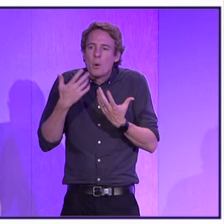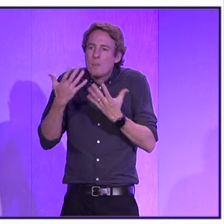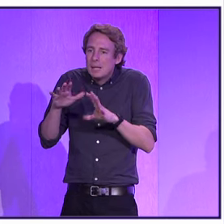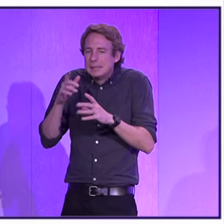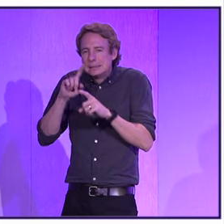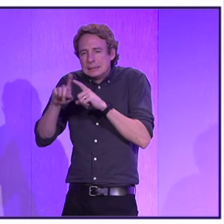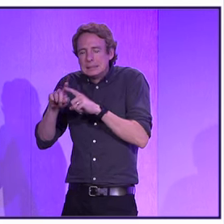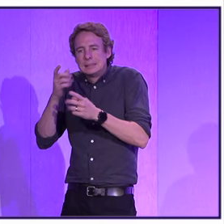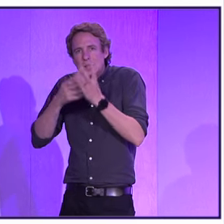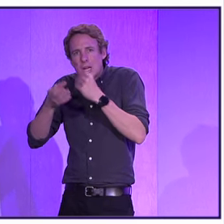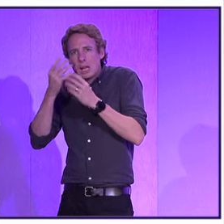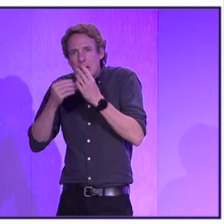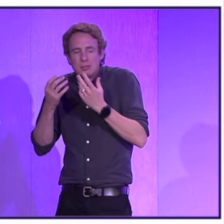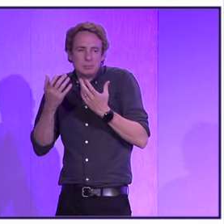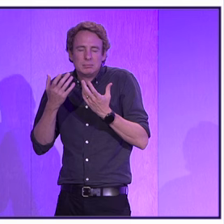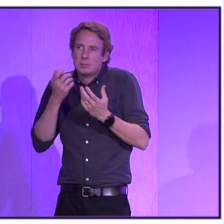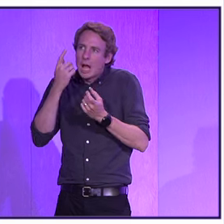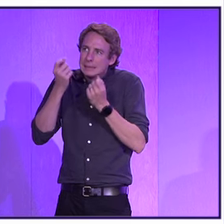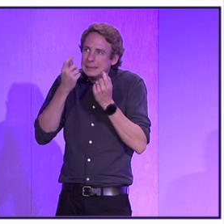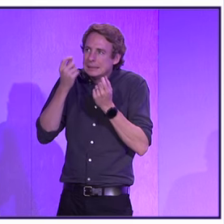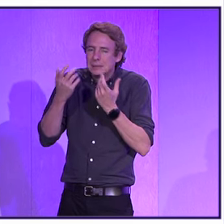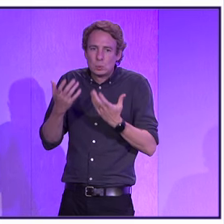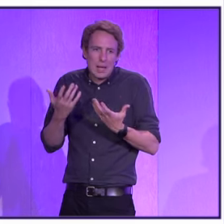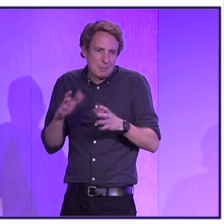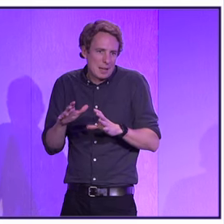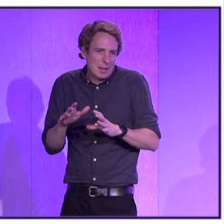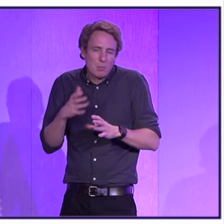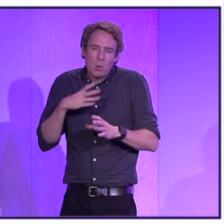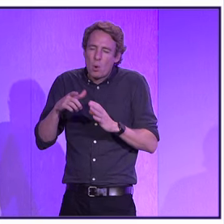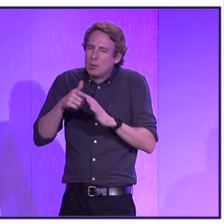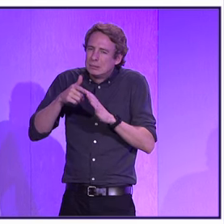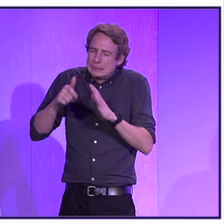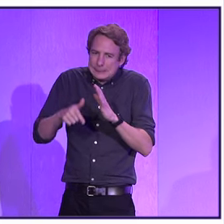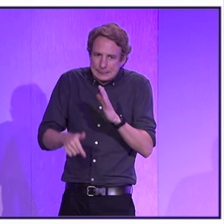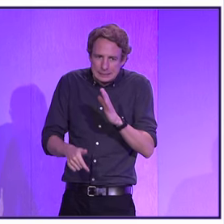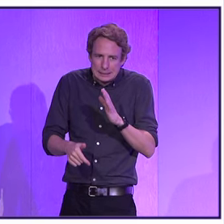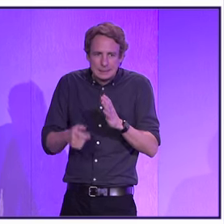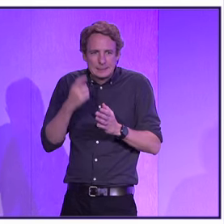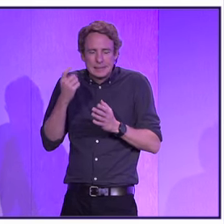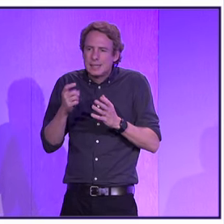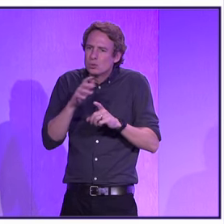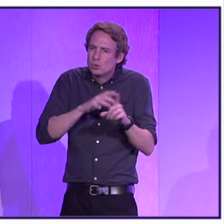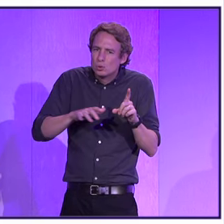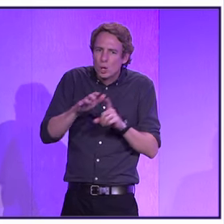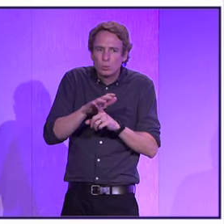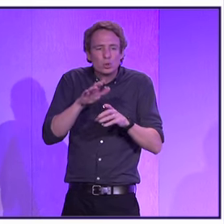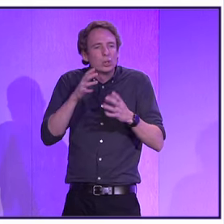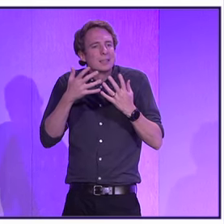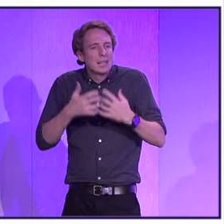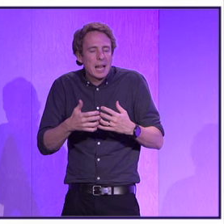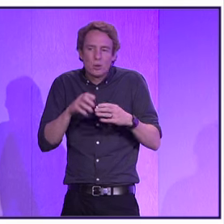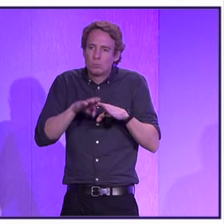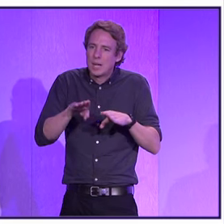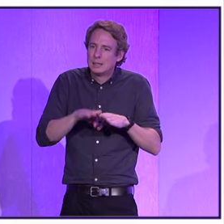So we're going to dig deeper and come up with some more. So in other words, what are the social and technical practices that can support